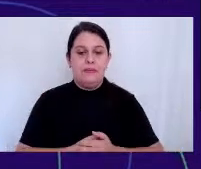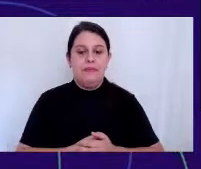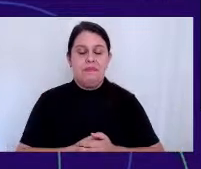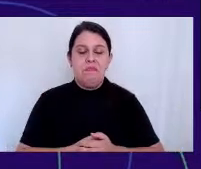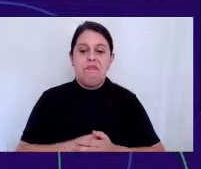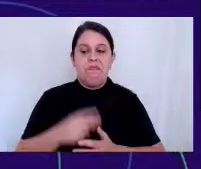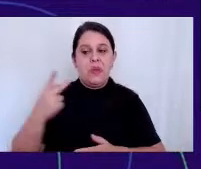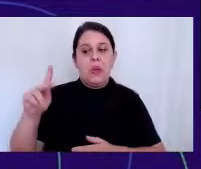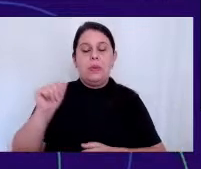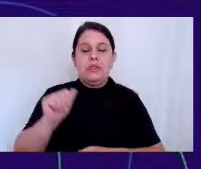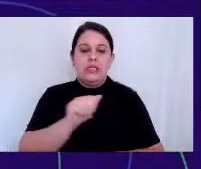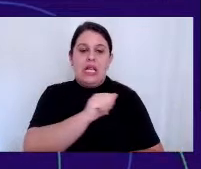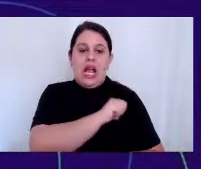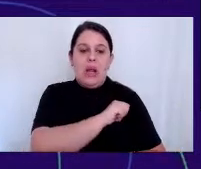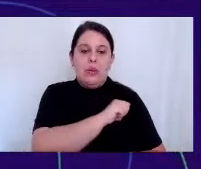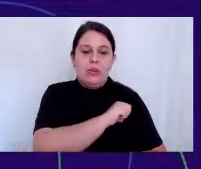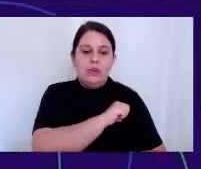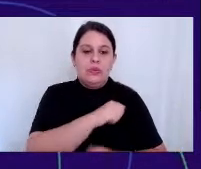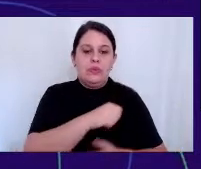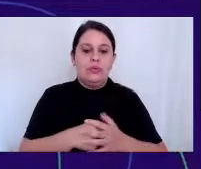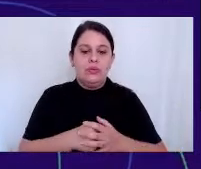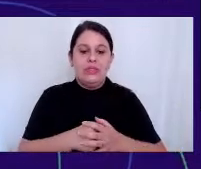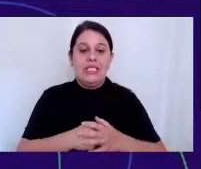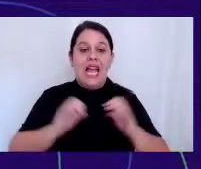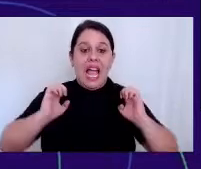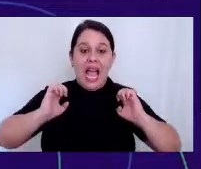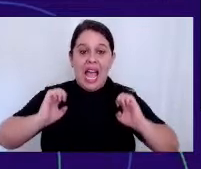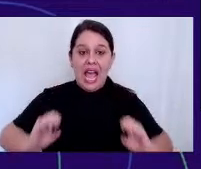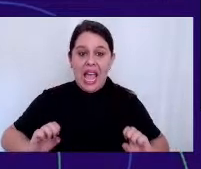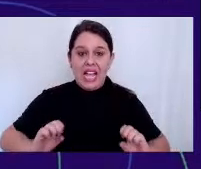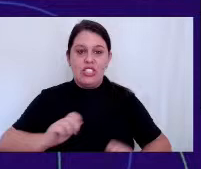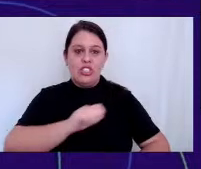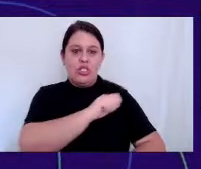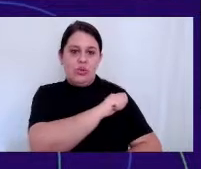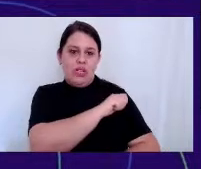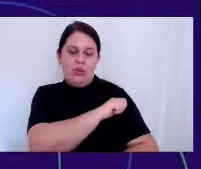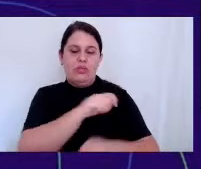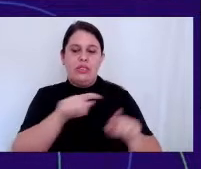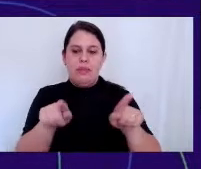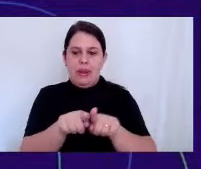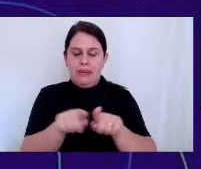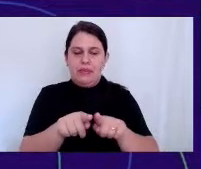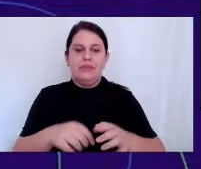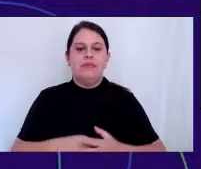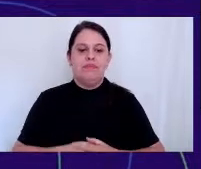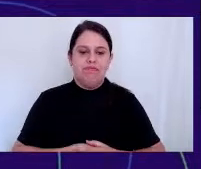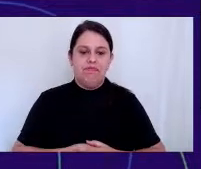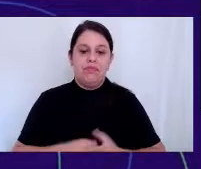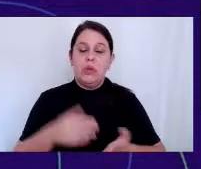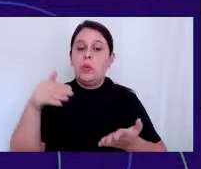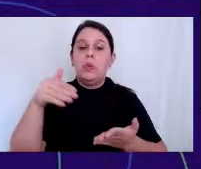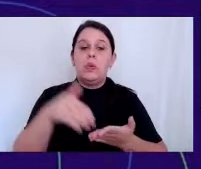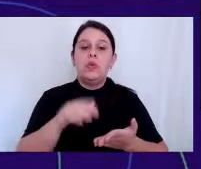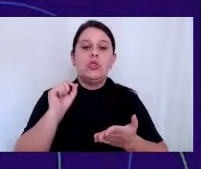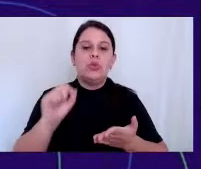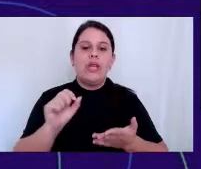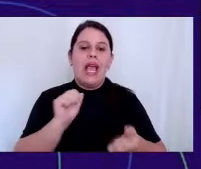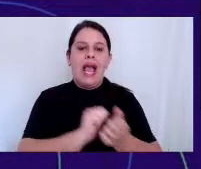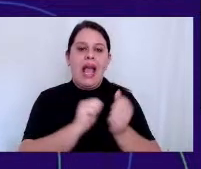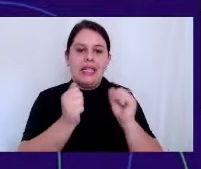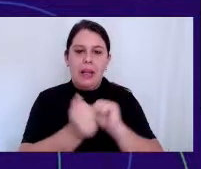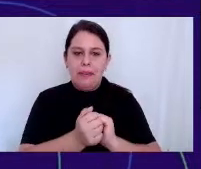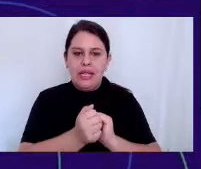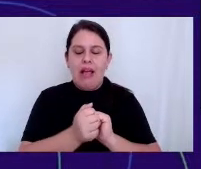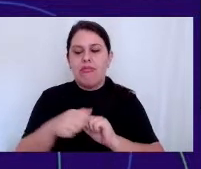ethics as well, And the last step is to adapt. And there I would say, okay, AI is here to